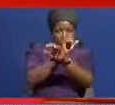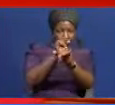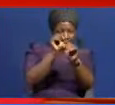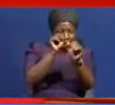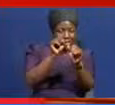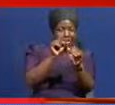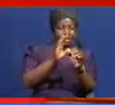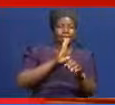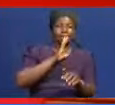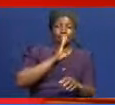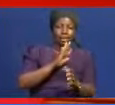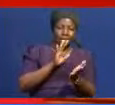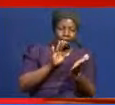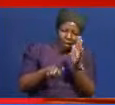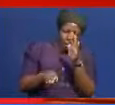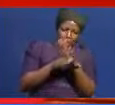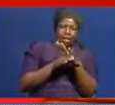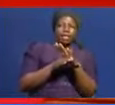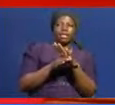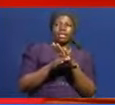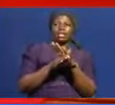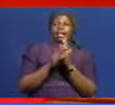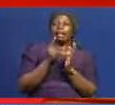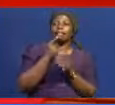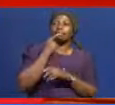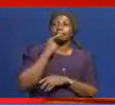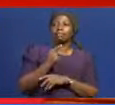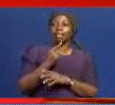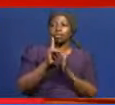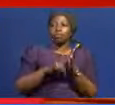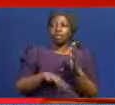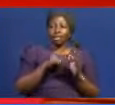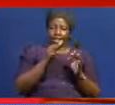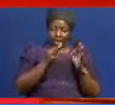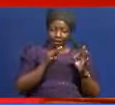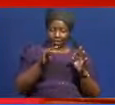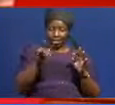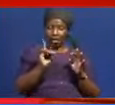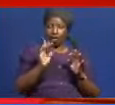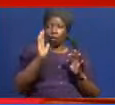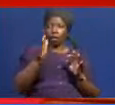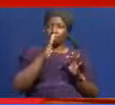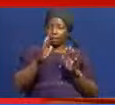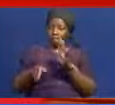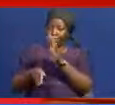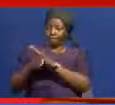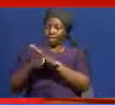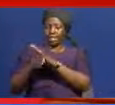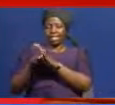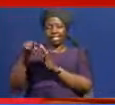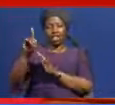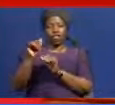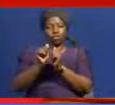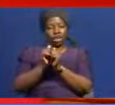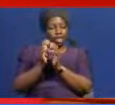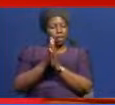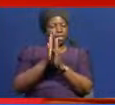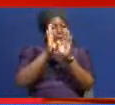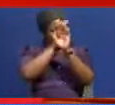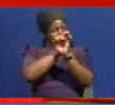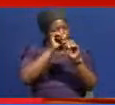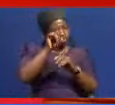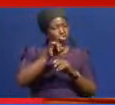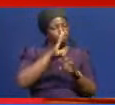impeached. And they are saying if he is to be impeached, him and the President should be impeached at the same